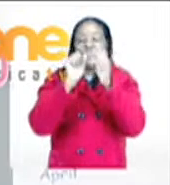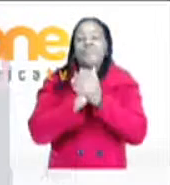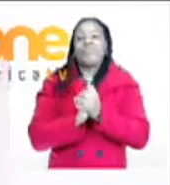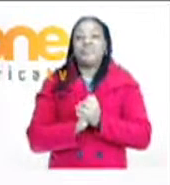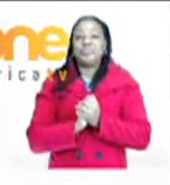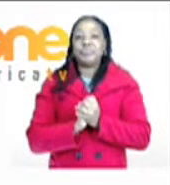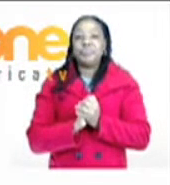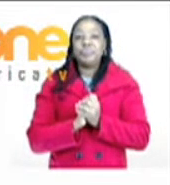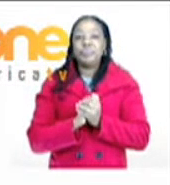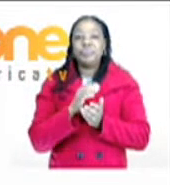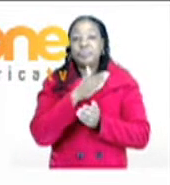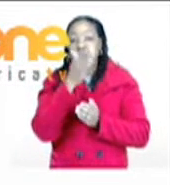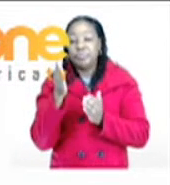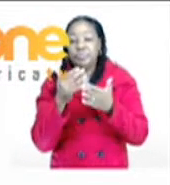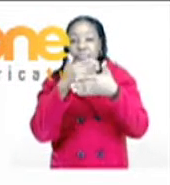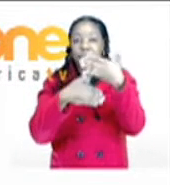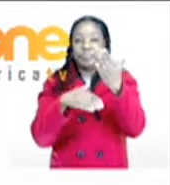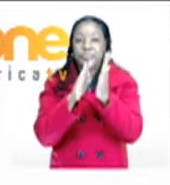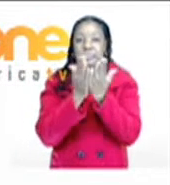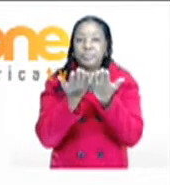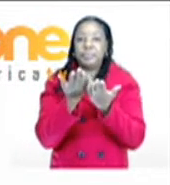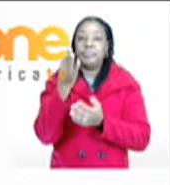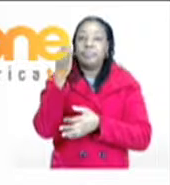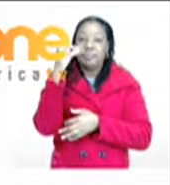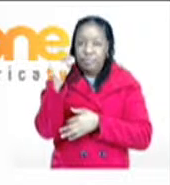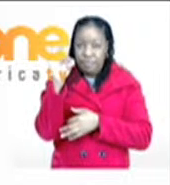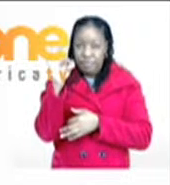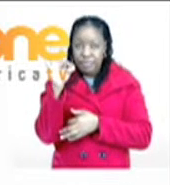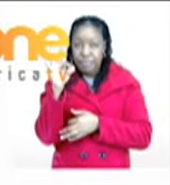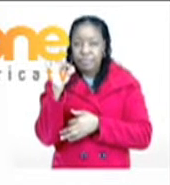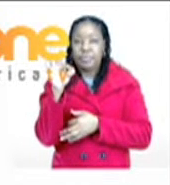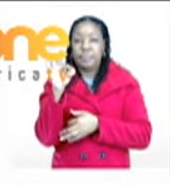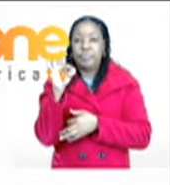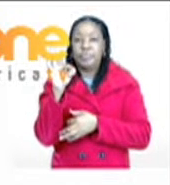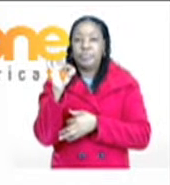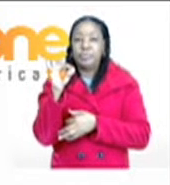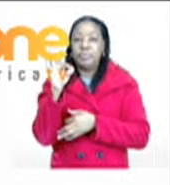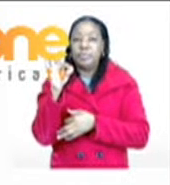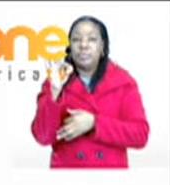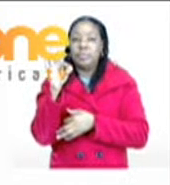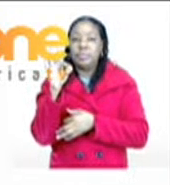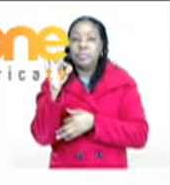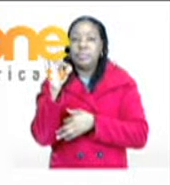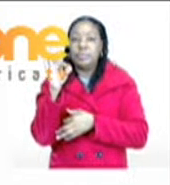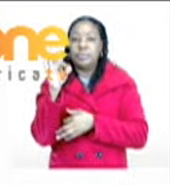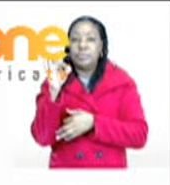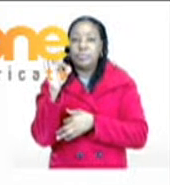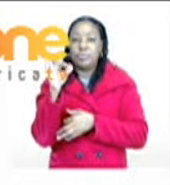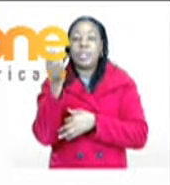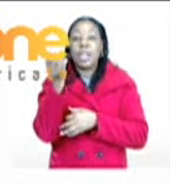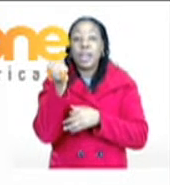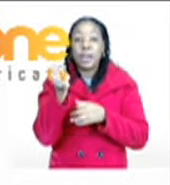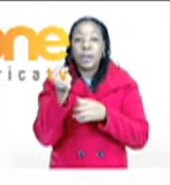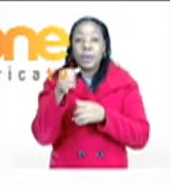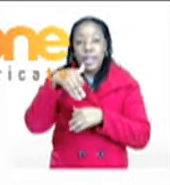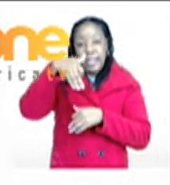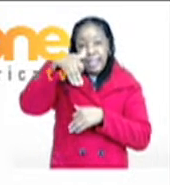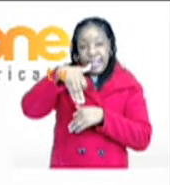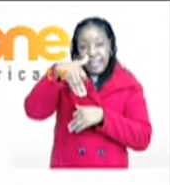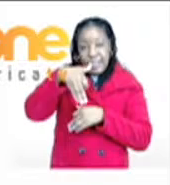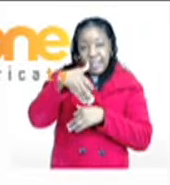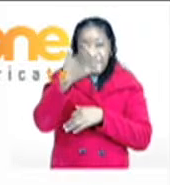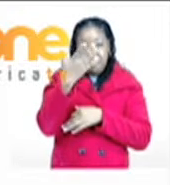again to page 9. Now we have the shield. Let's cut out the